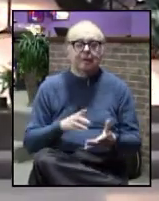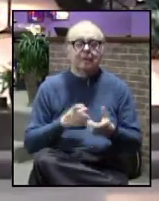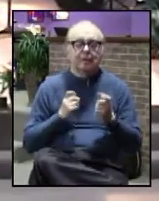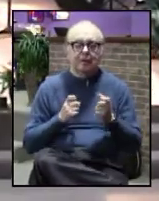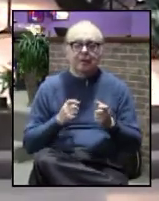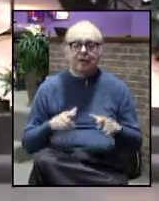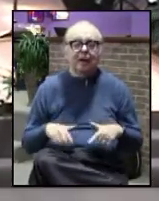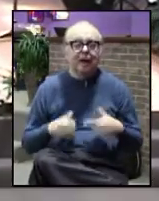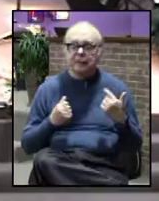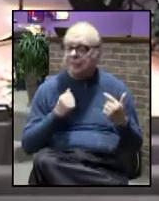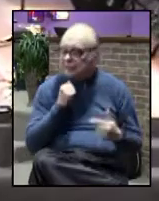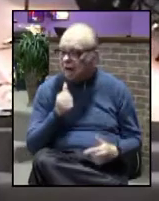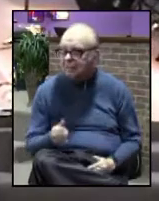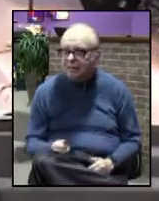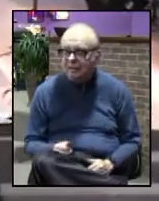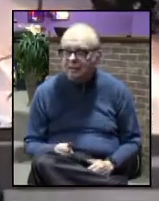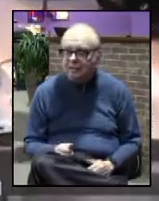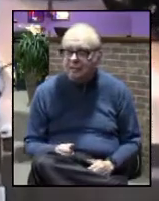sudden life isn't